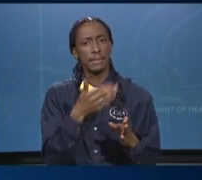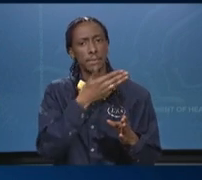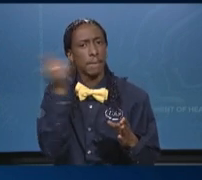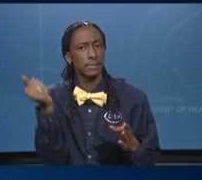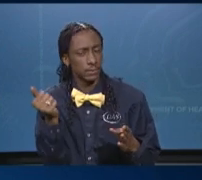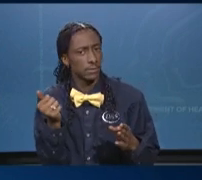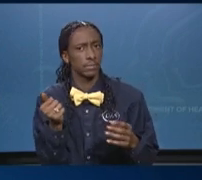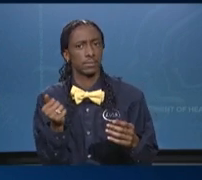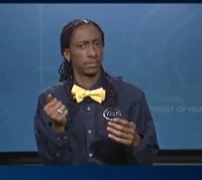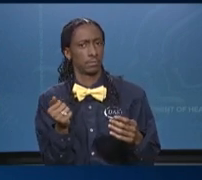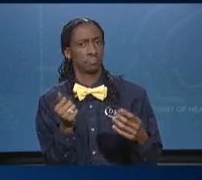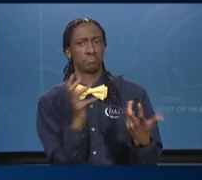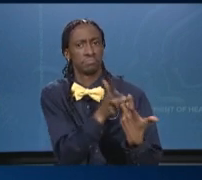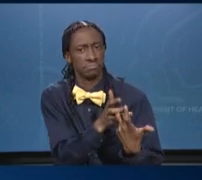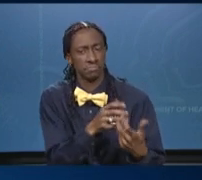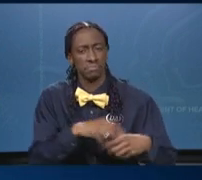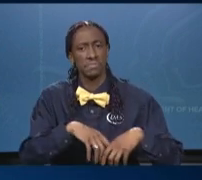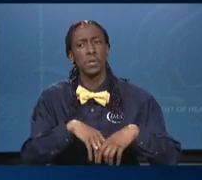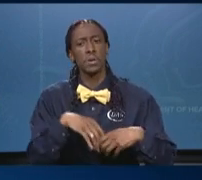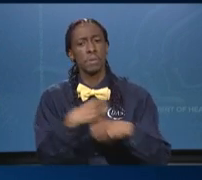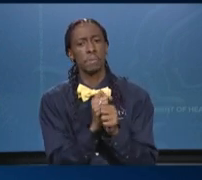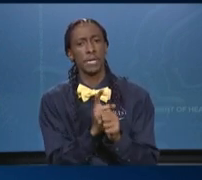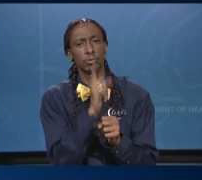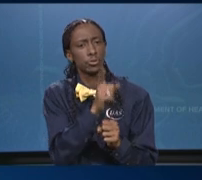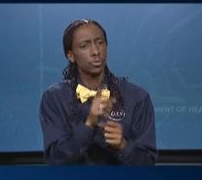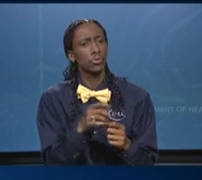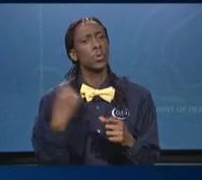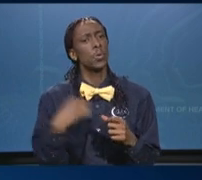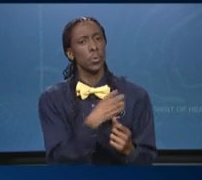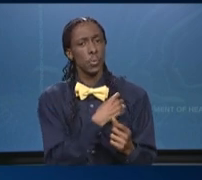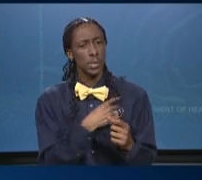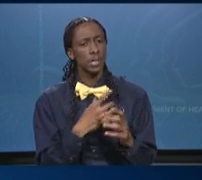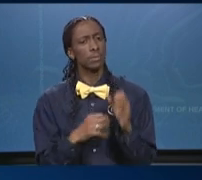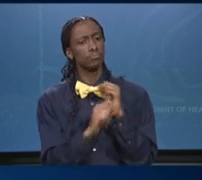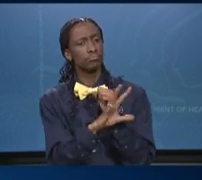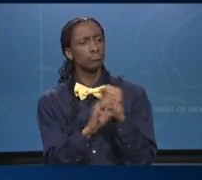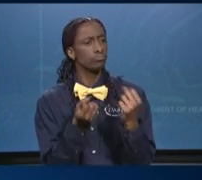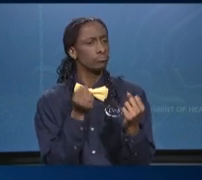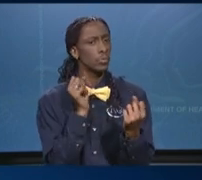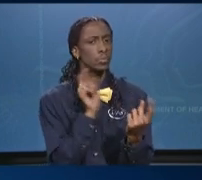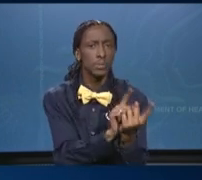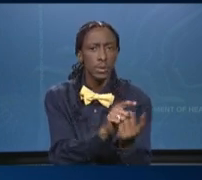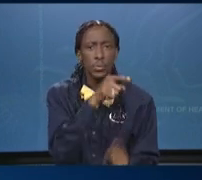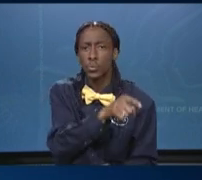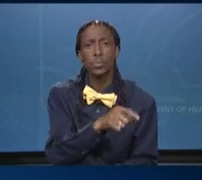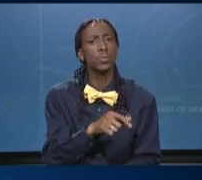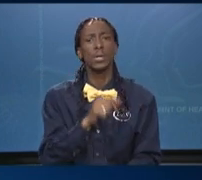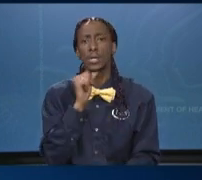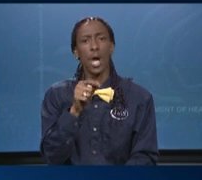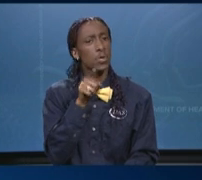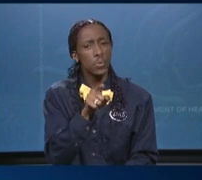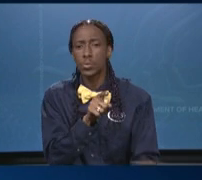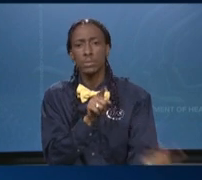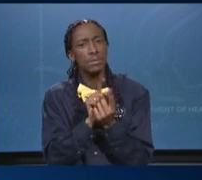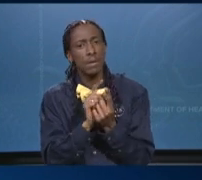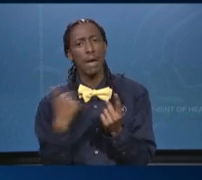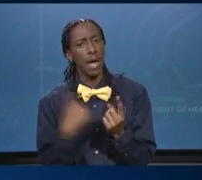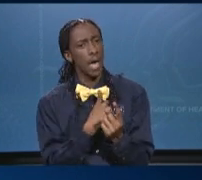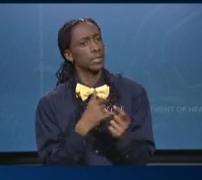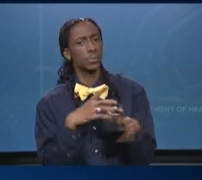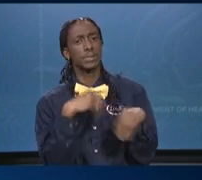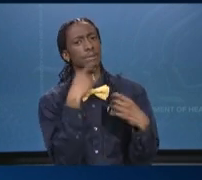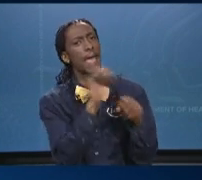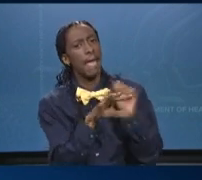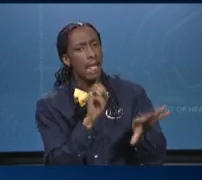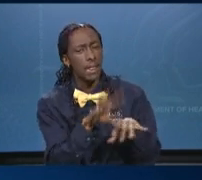to us to learn what kind of coverage you can get. And if Congress works with us, we'll be able to make available to Americans, as we